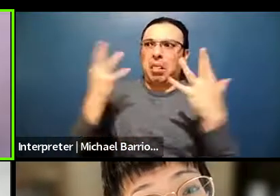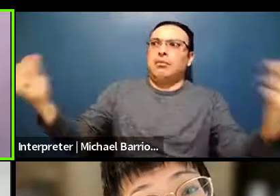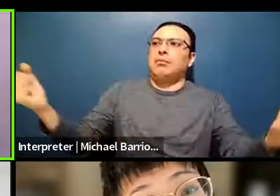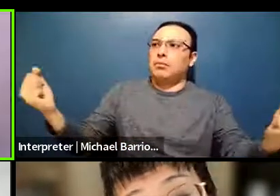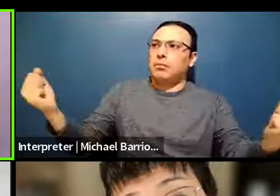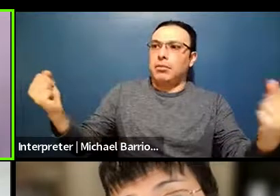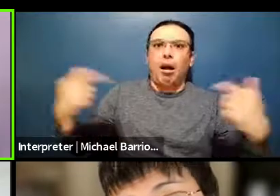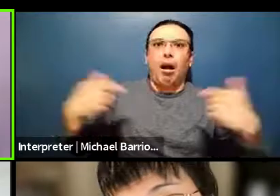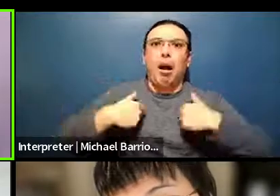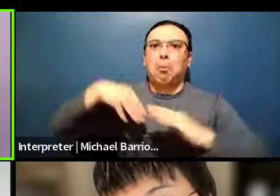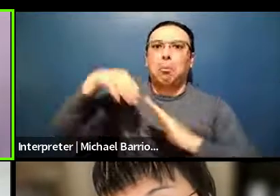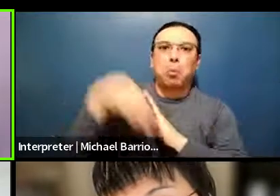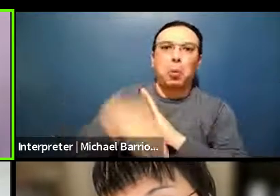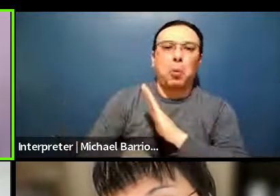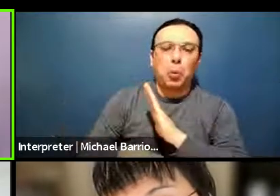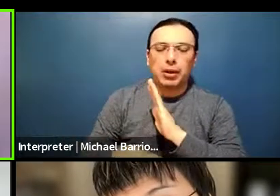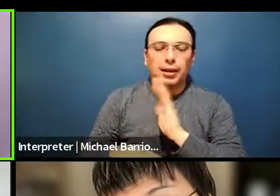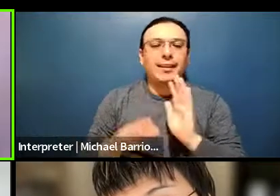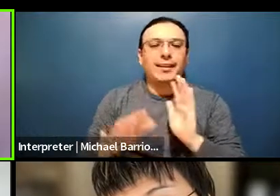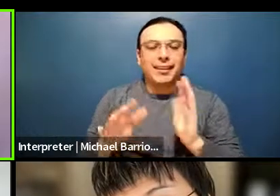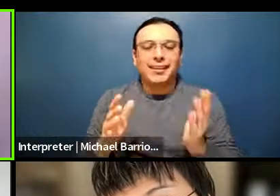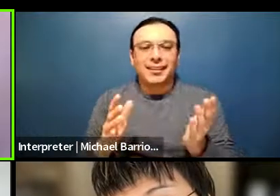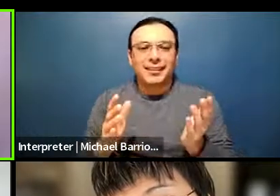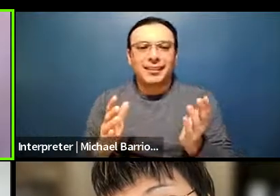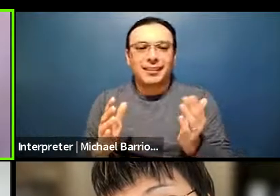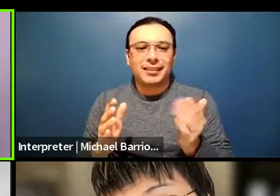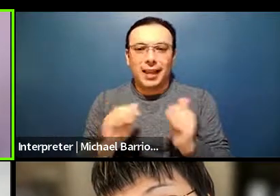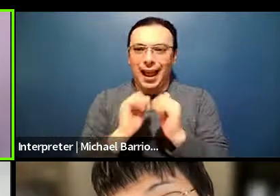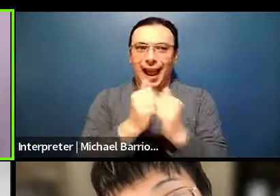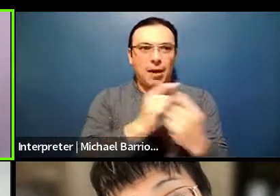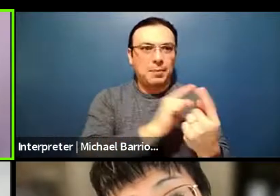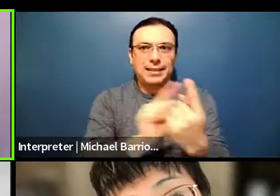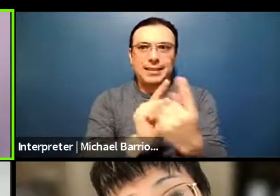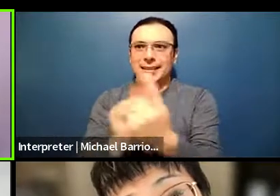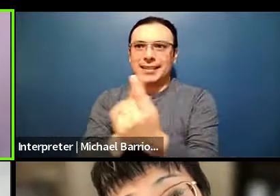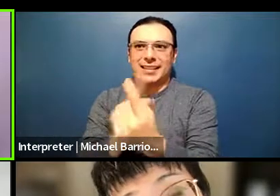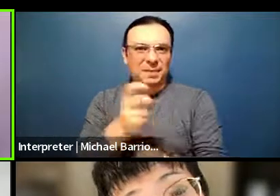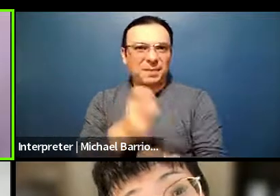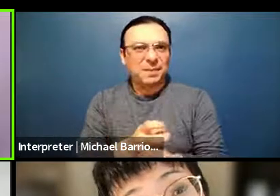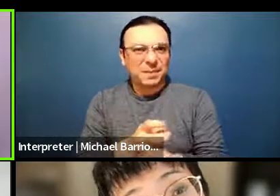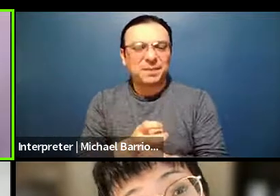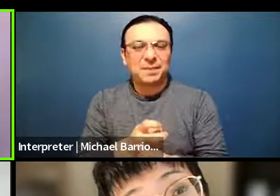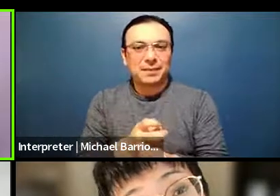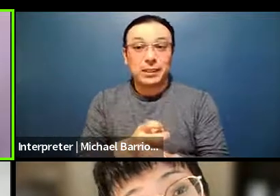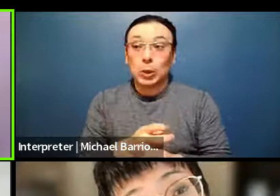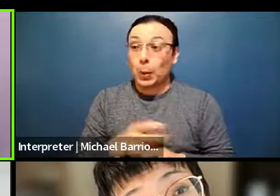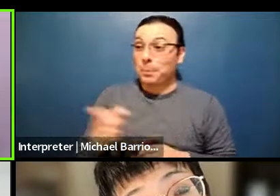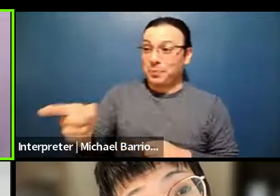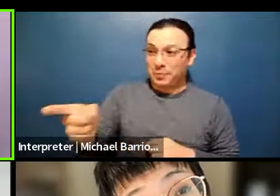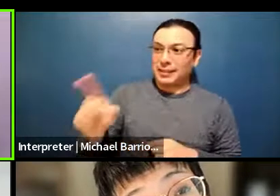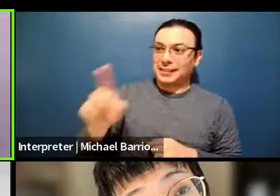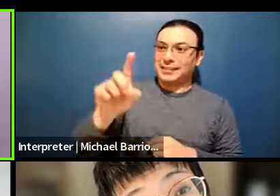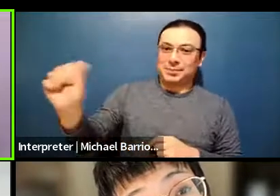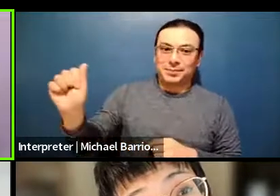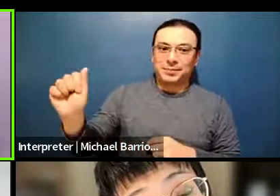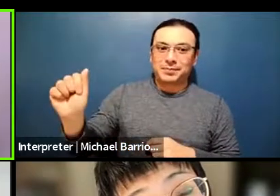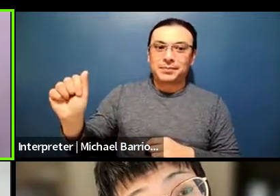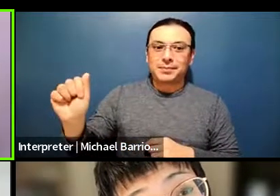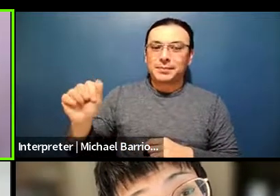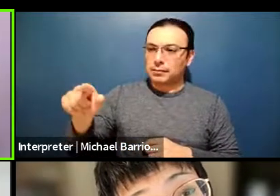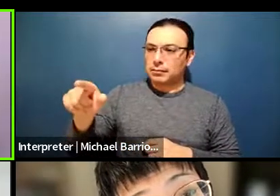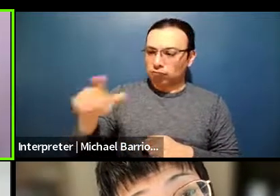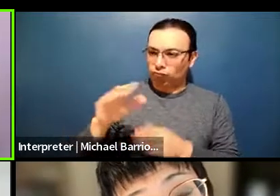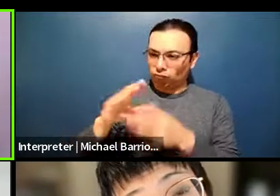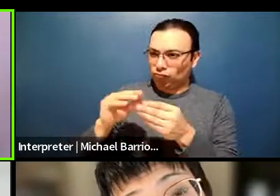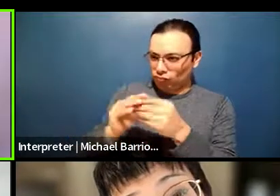find each other, because even when I would try to have conversations with those folks, they absolutely knew what it was like